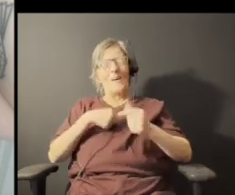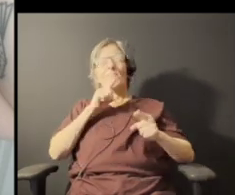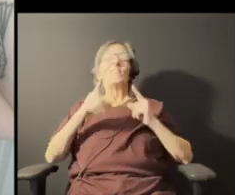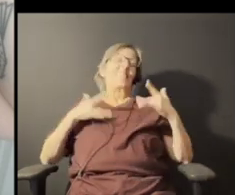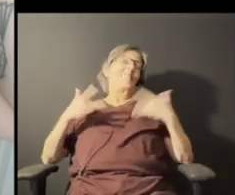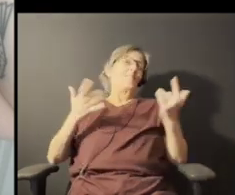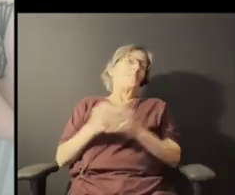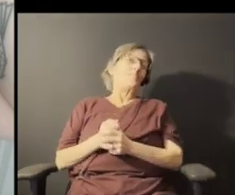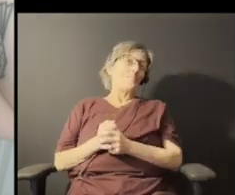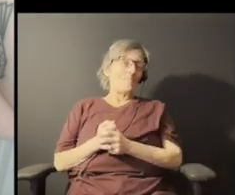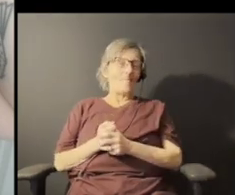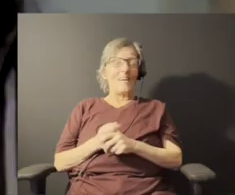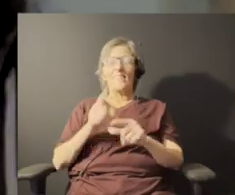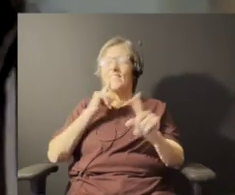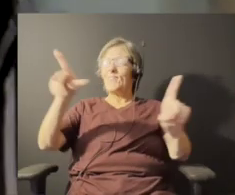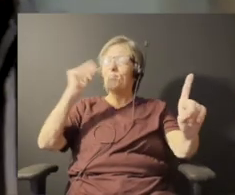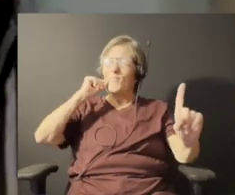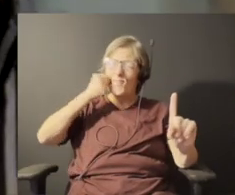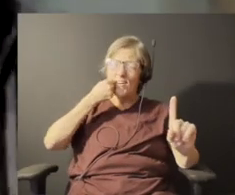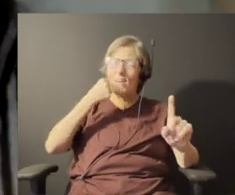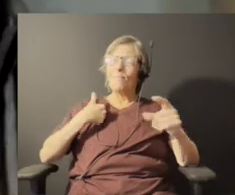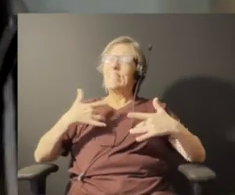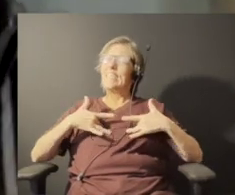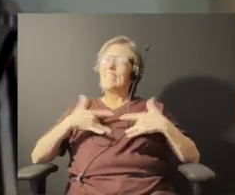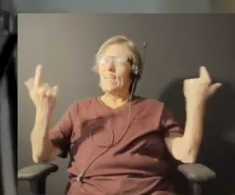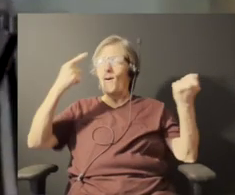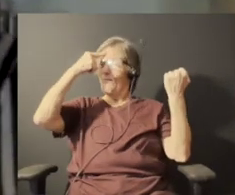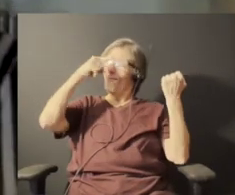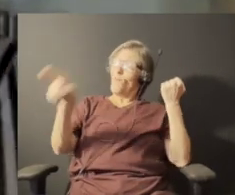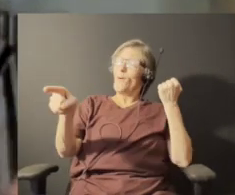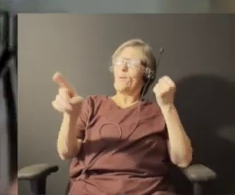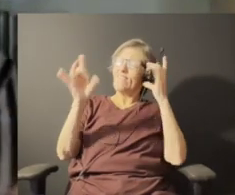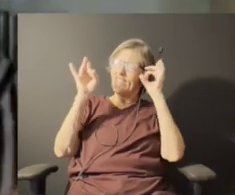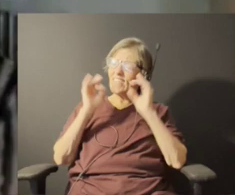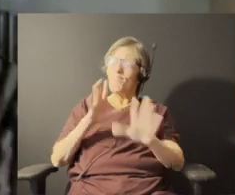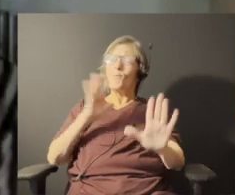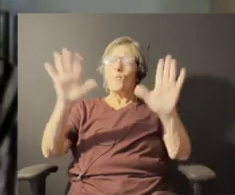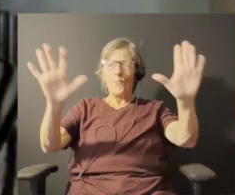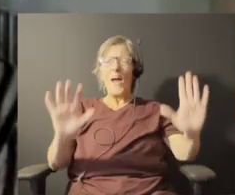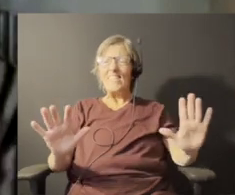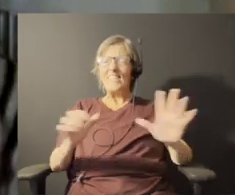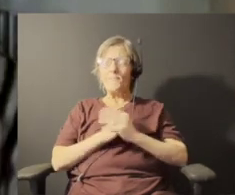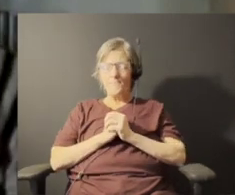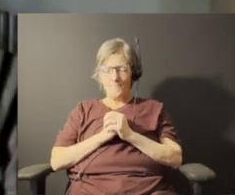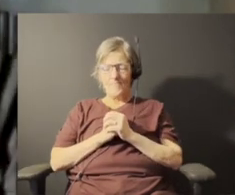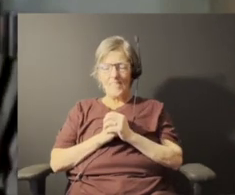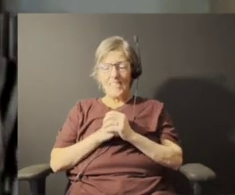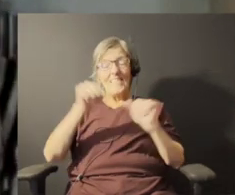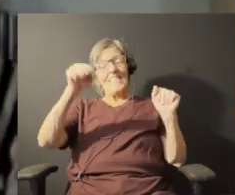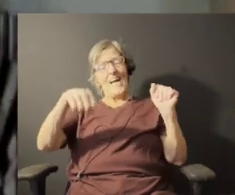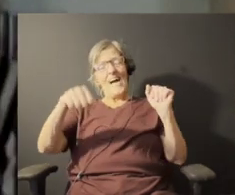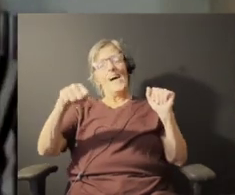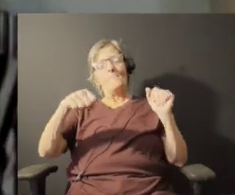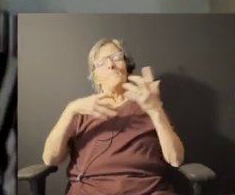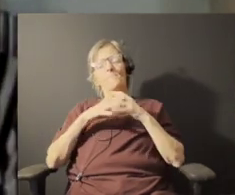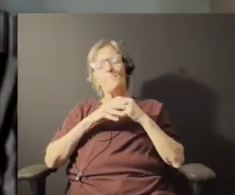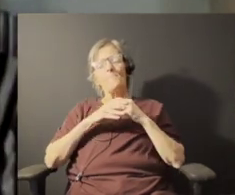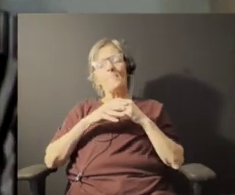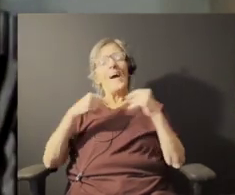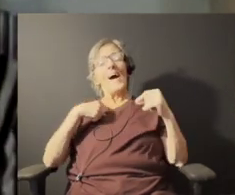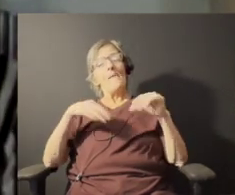really excited about it. That's so cool. I'm so excited for you. That's really great. Because,